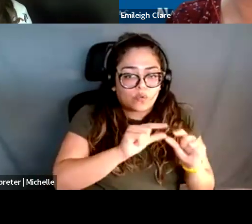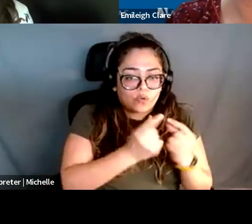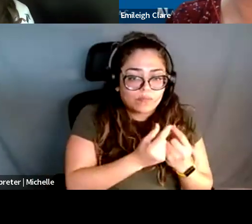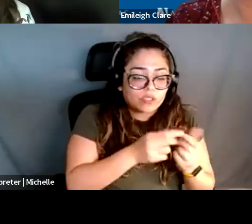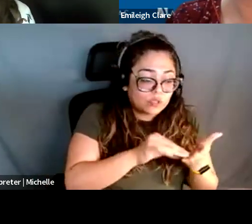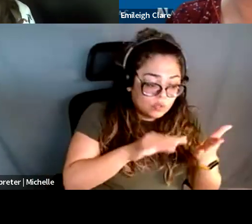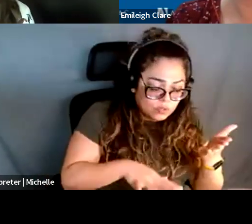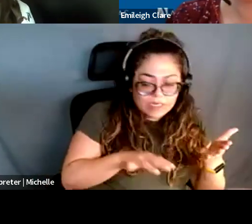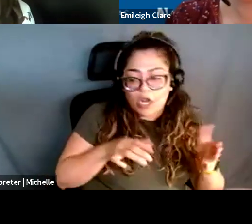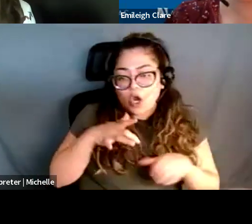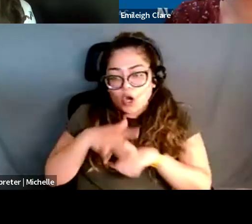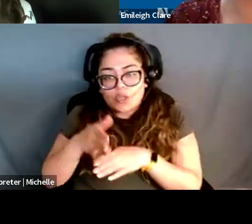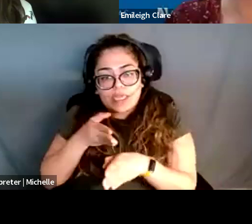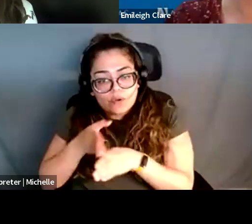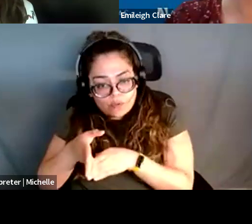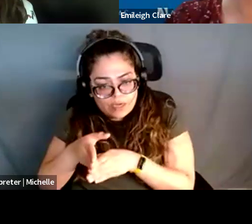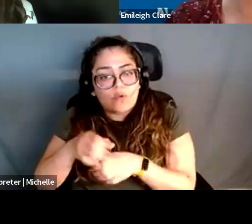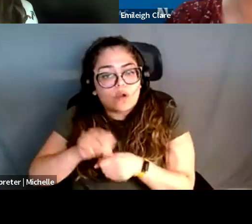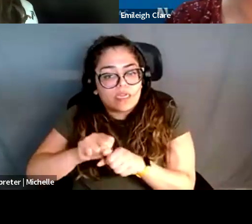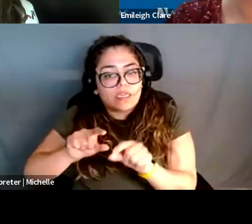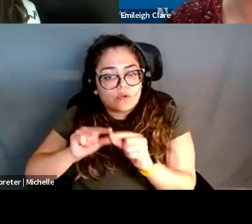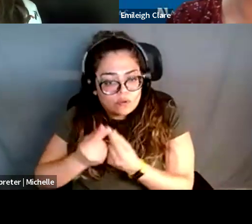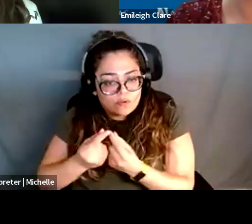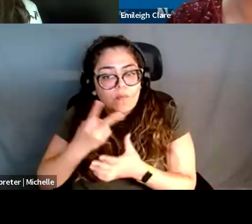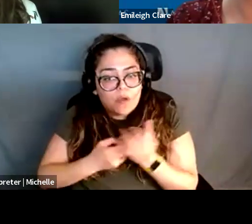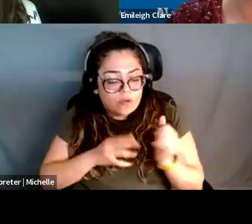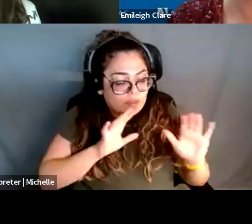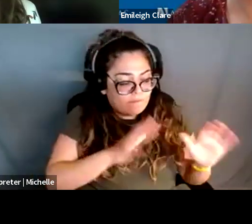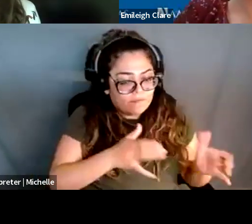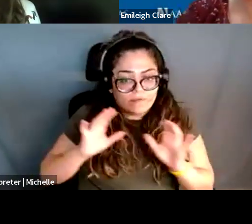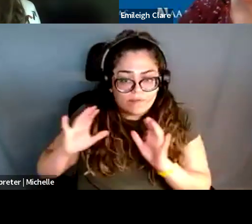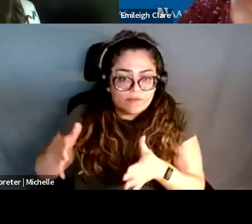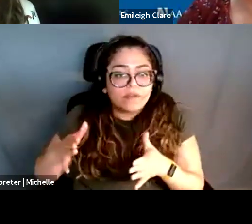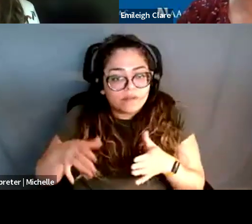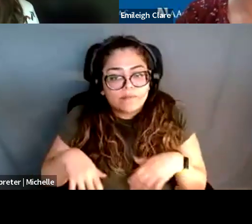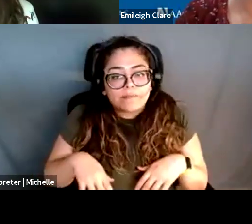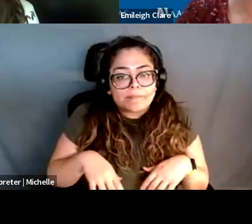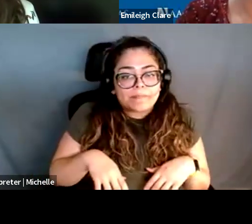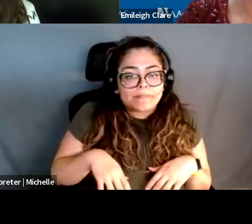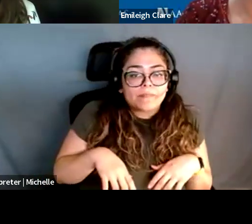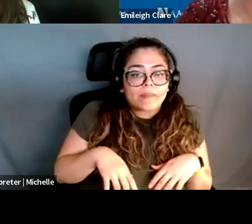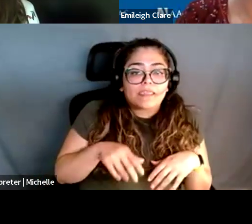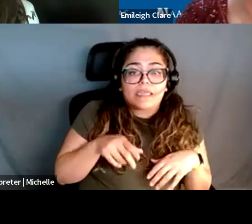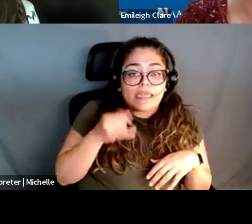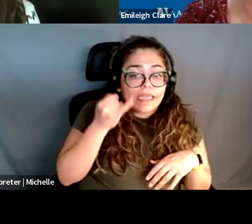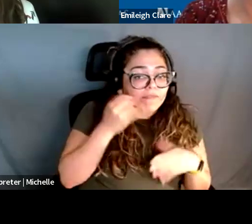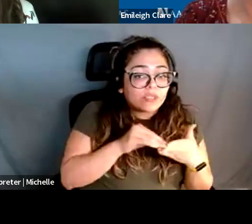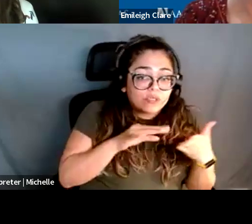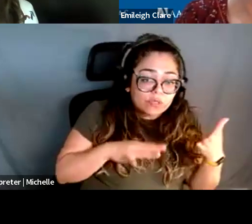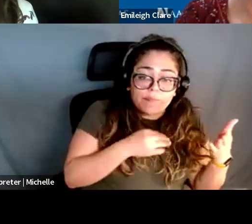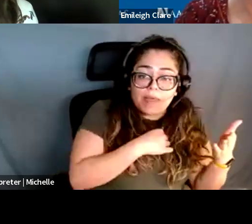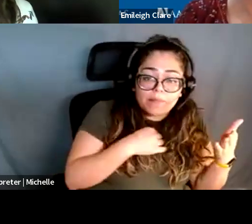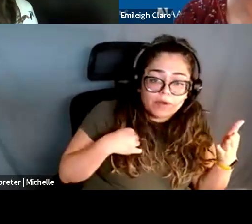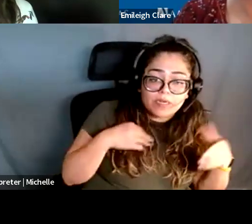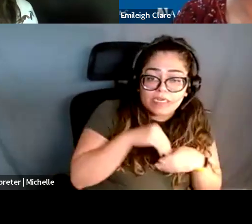career professional working group, which are entirely focused on those two member groups. And anyone that is either a student member with the Wildlife